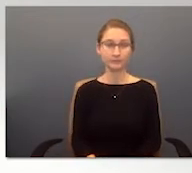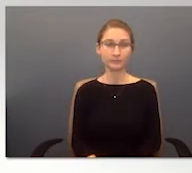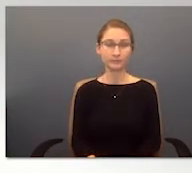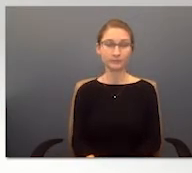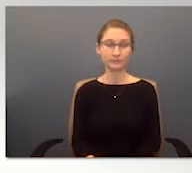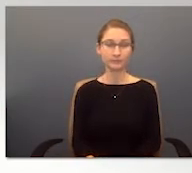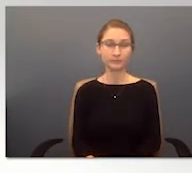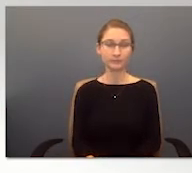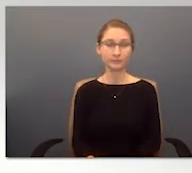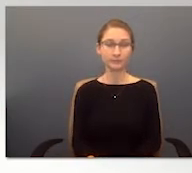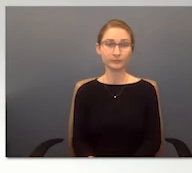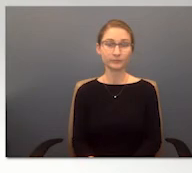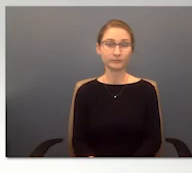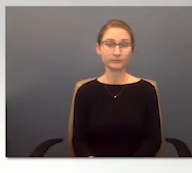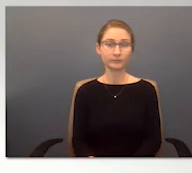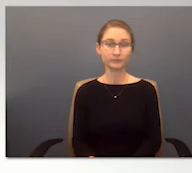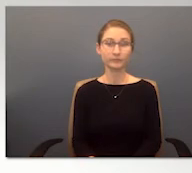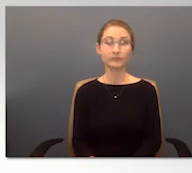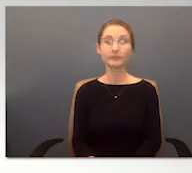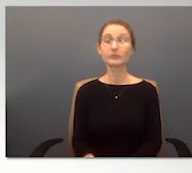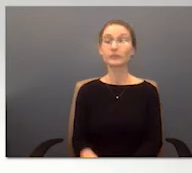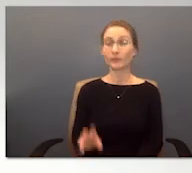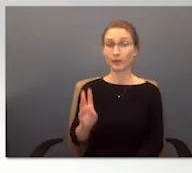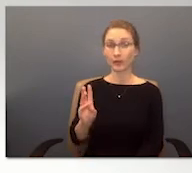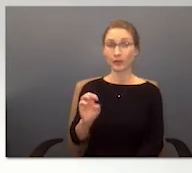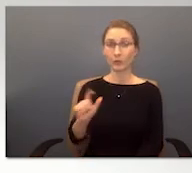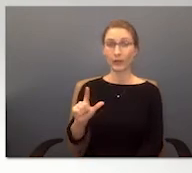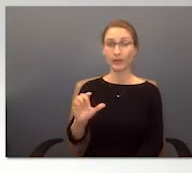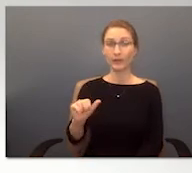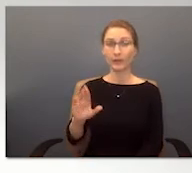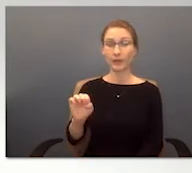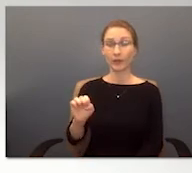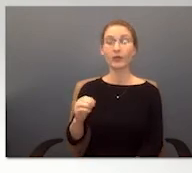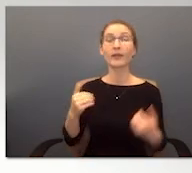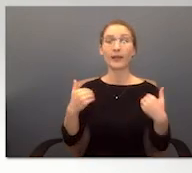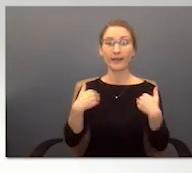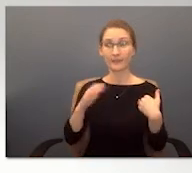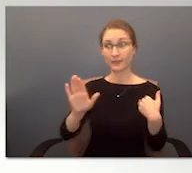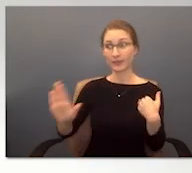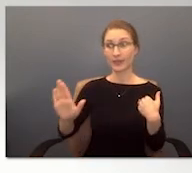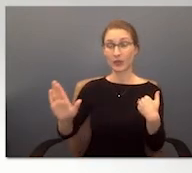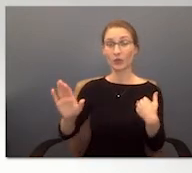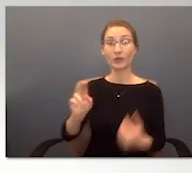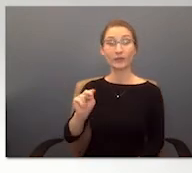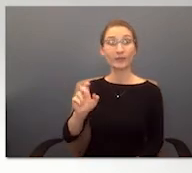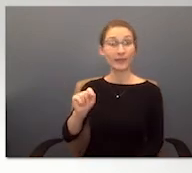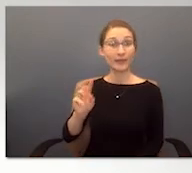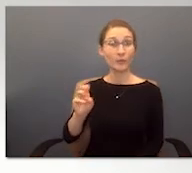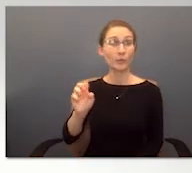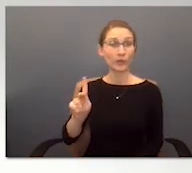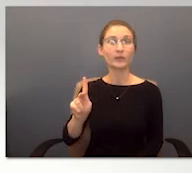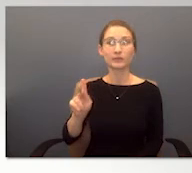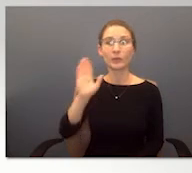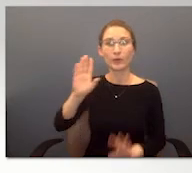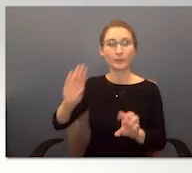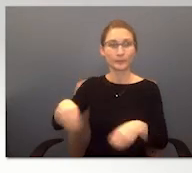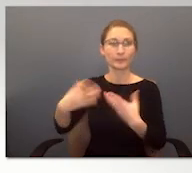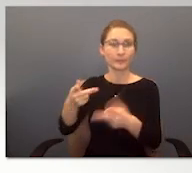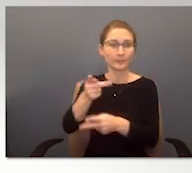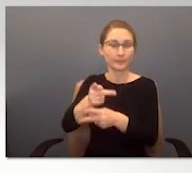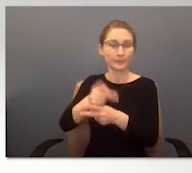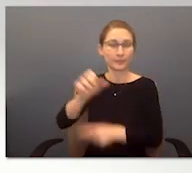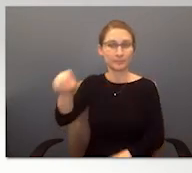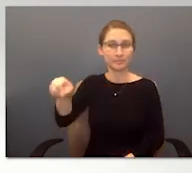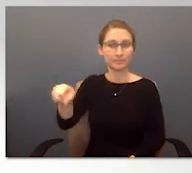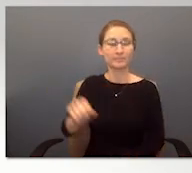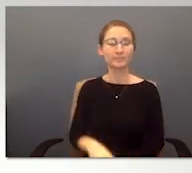the WellCare insurance? WellCare has a network of providers that provide care. Yes, this is a managed